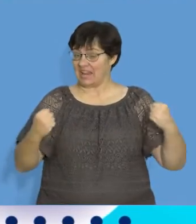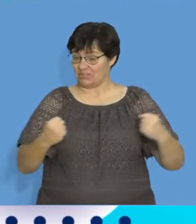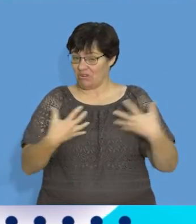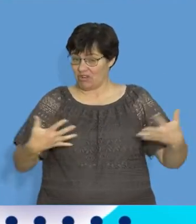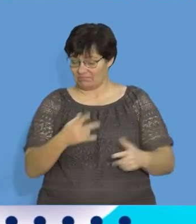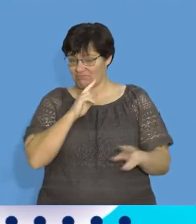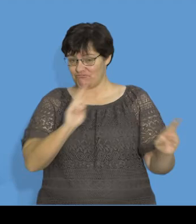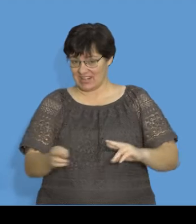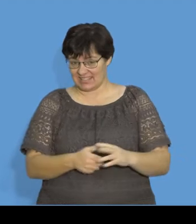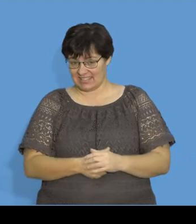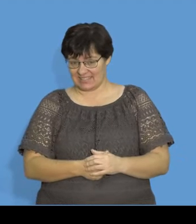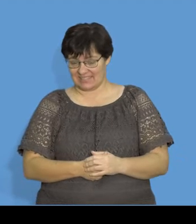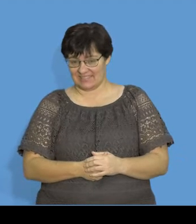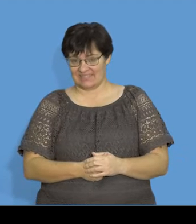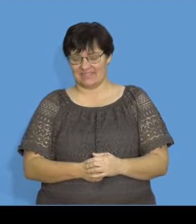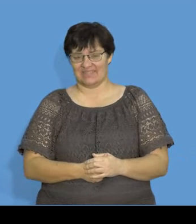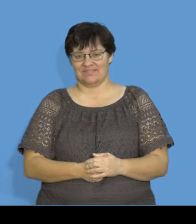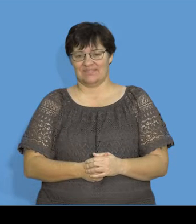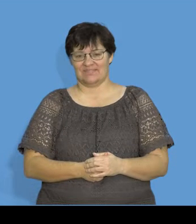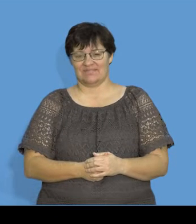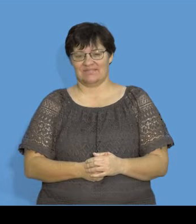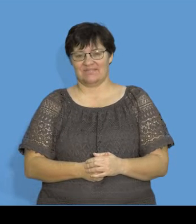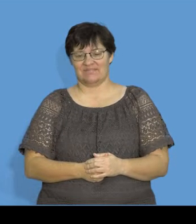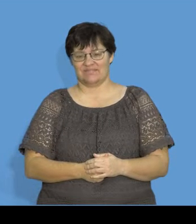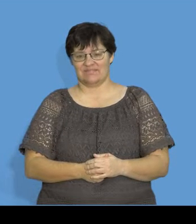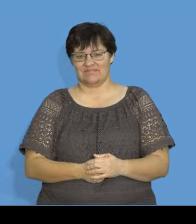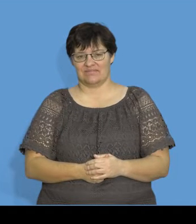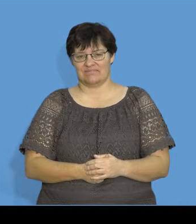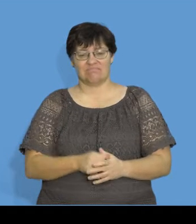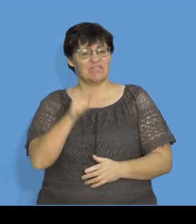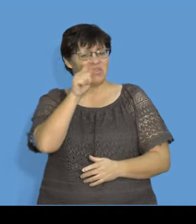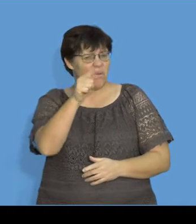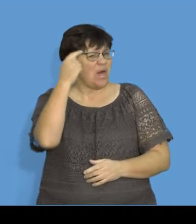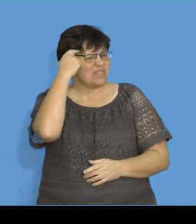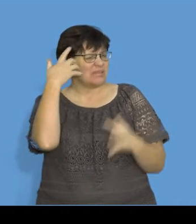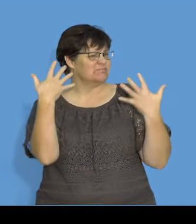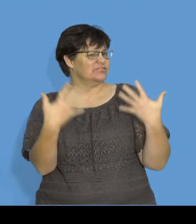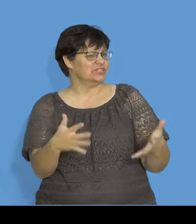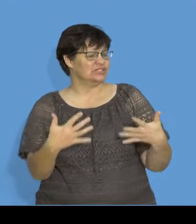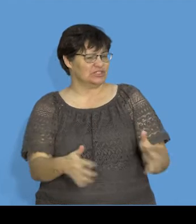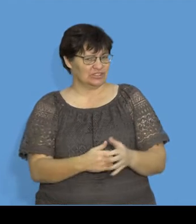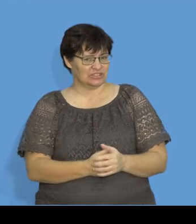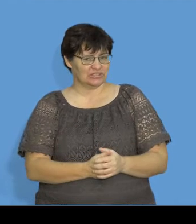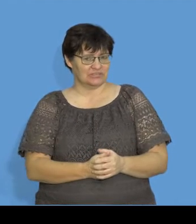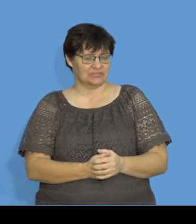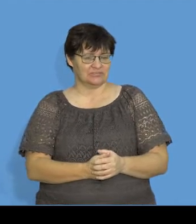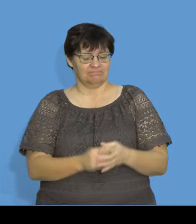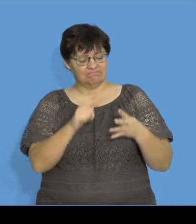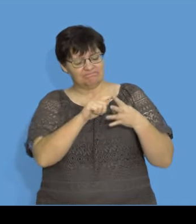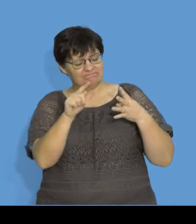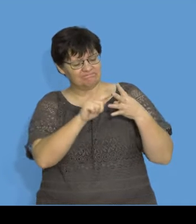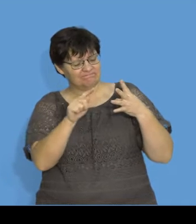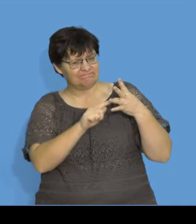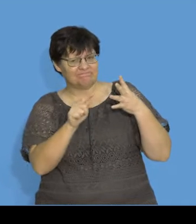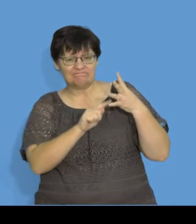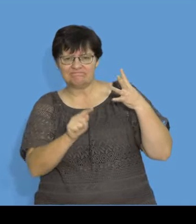ready for this. So, have you ever thought about how many different types of